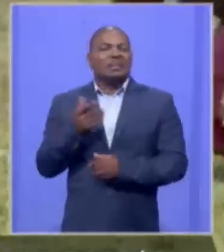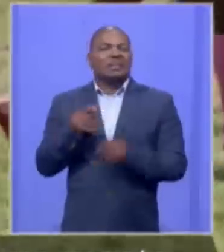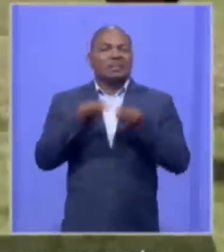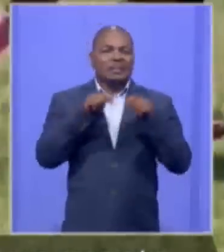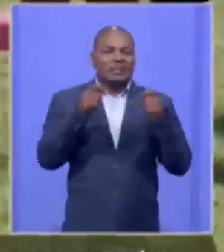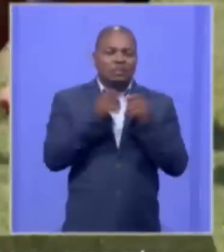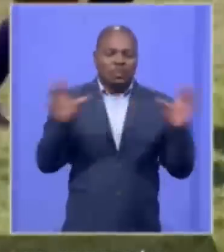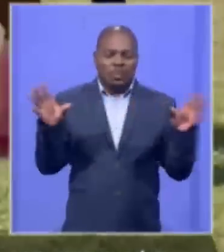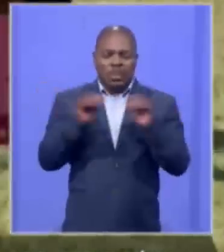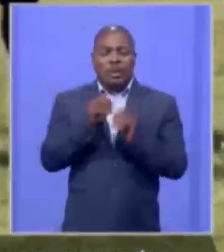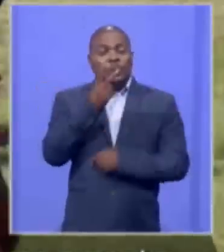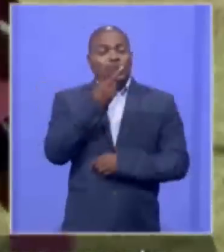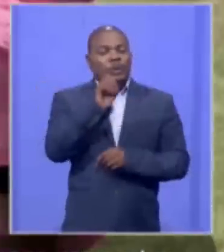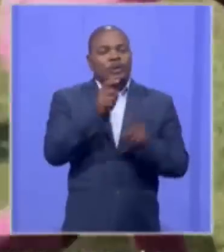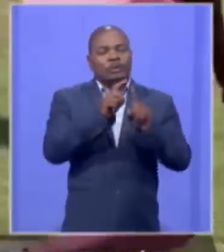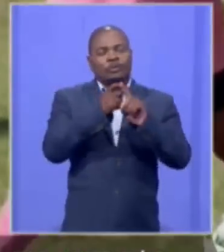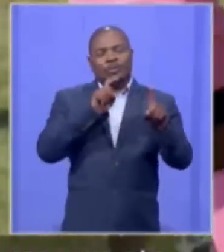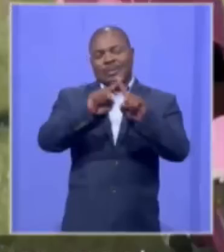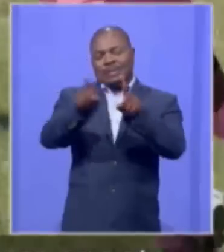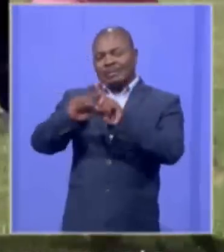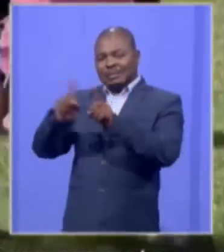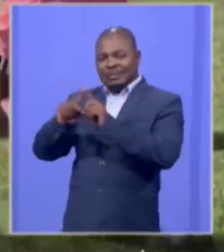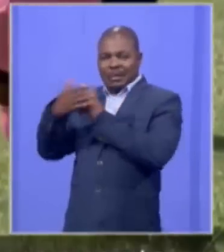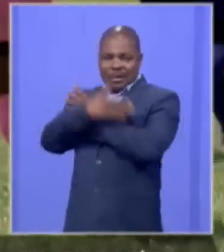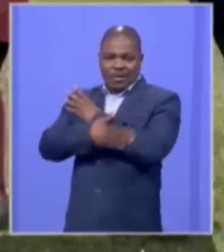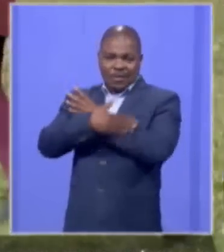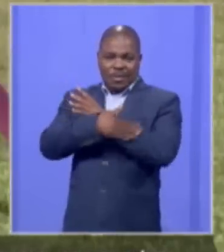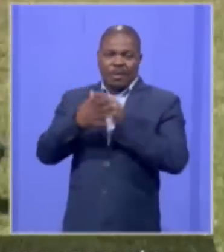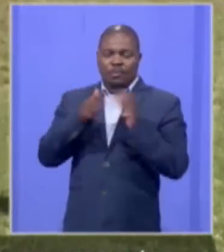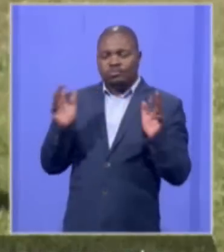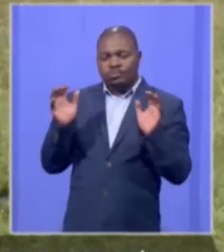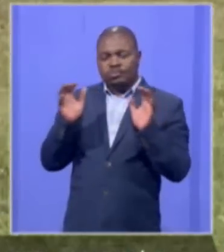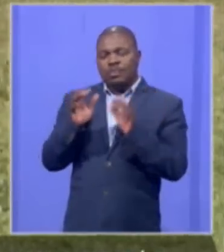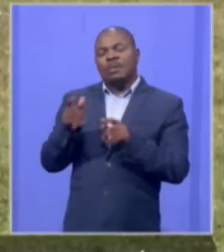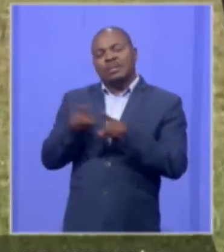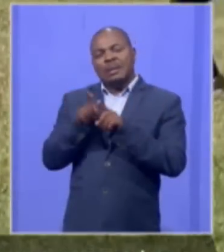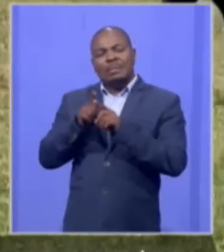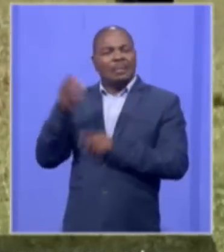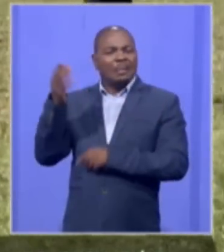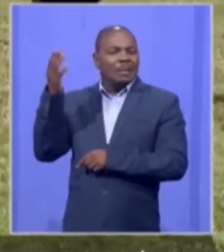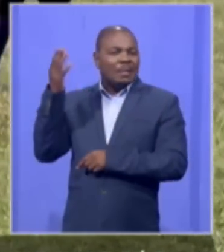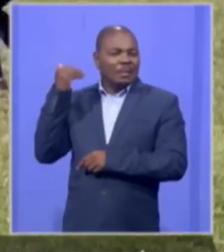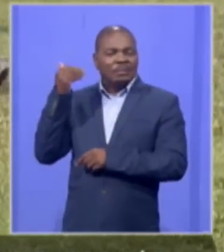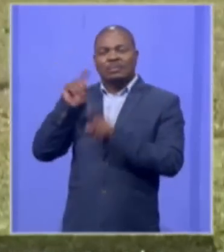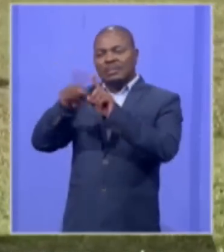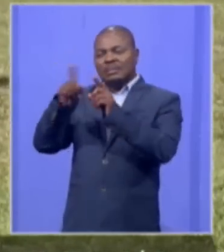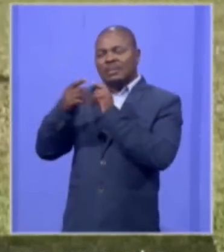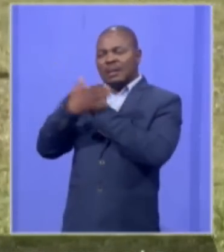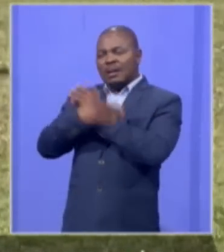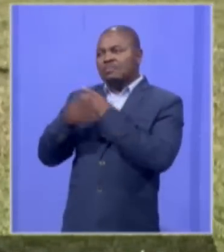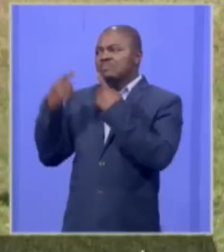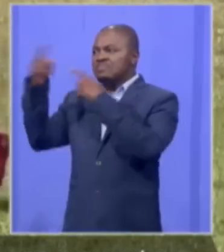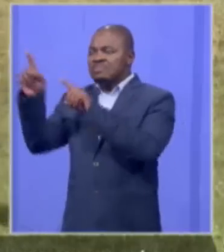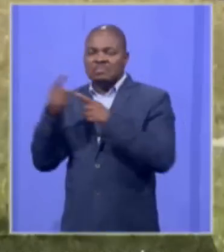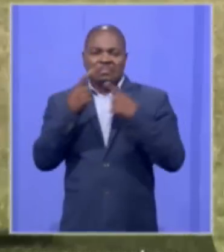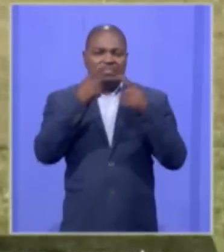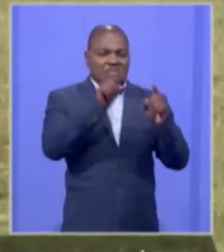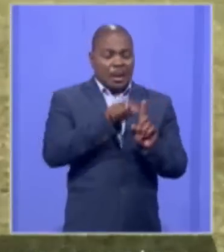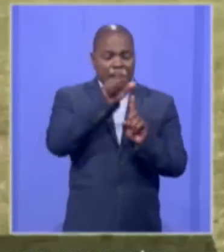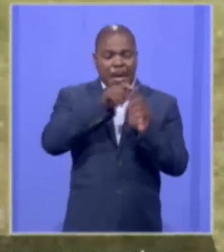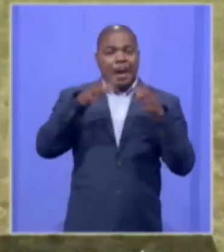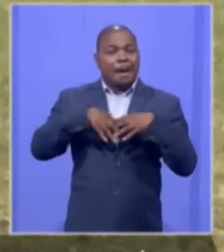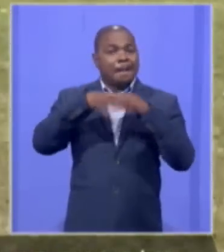tše 20 go tšwa dinageng tša go fapafapana. E swere mo mengwageng ya go feta ka dinageng tša go fapana. Mohlami wa tournament